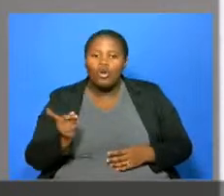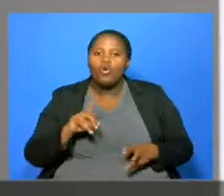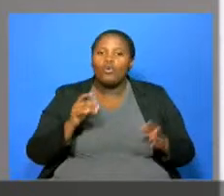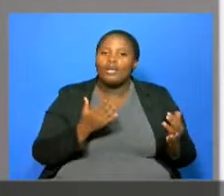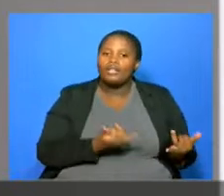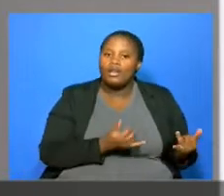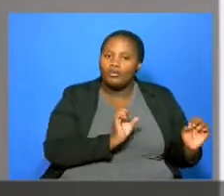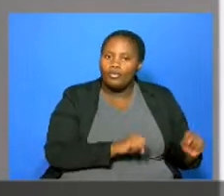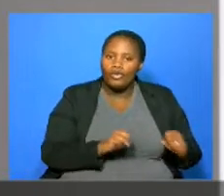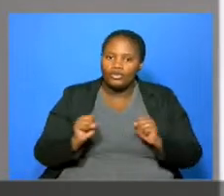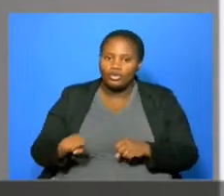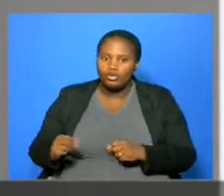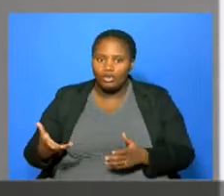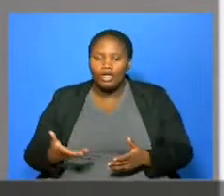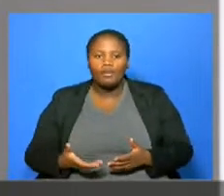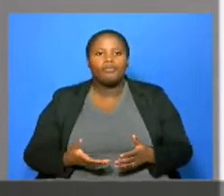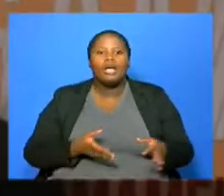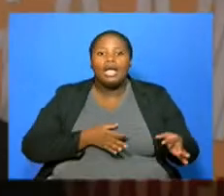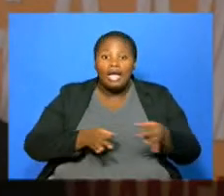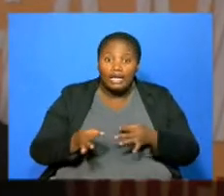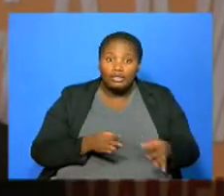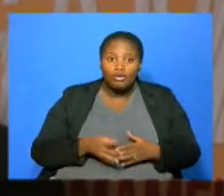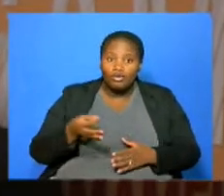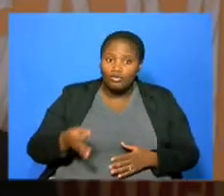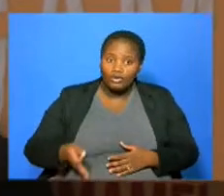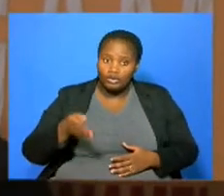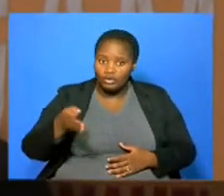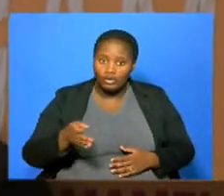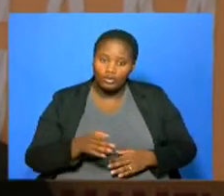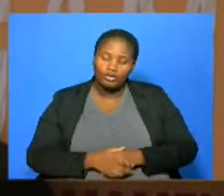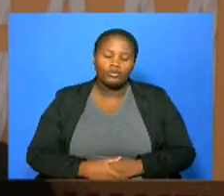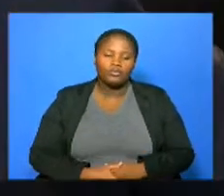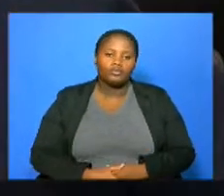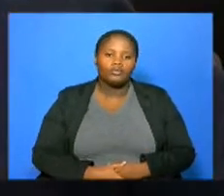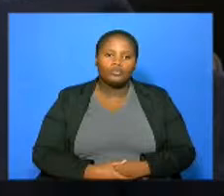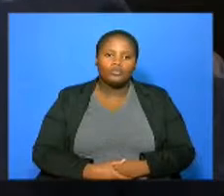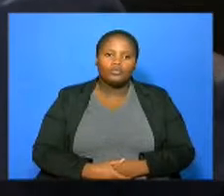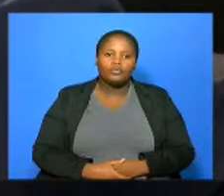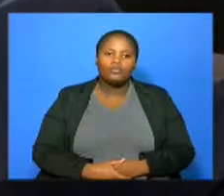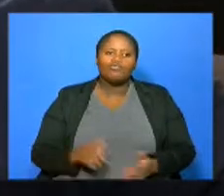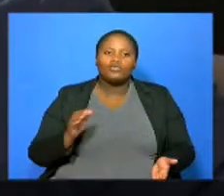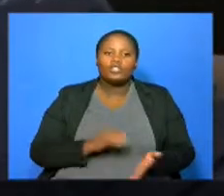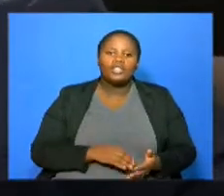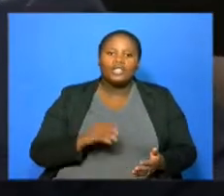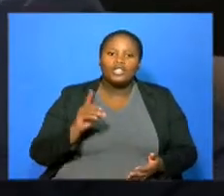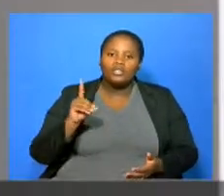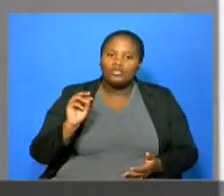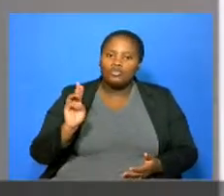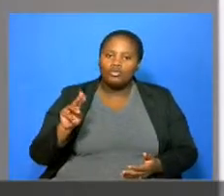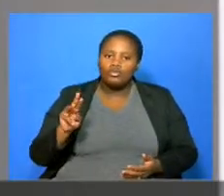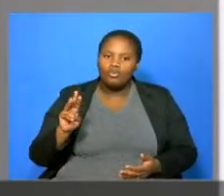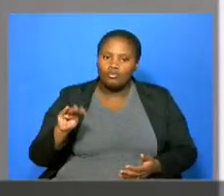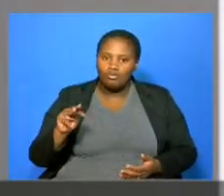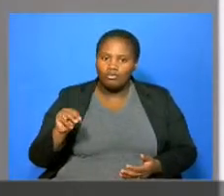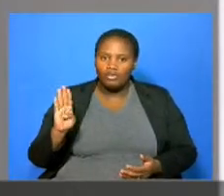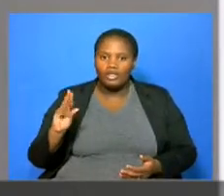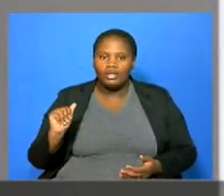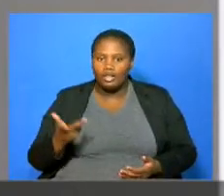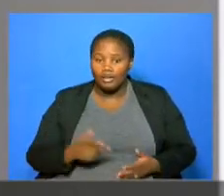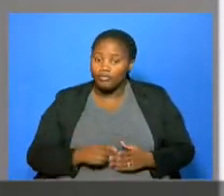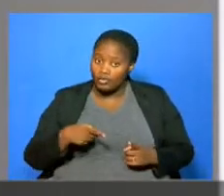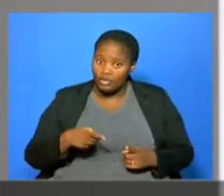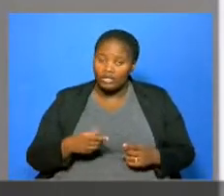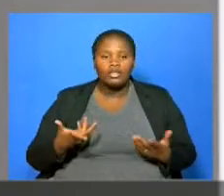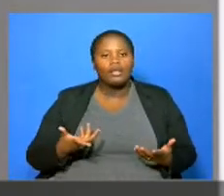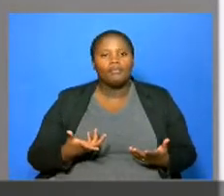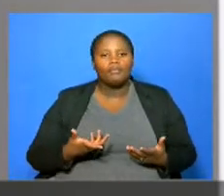could potentially define our future trajectory. Dumba is no ordinary man in football, but rather